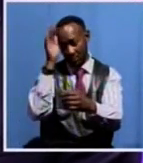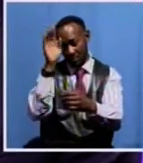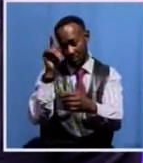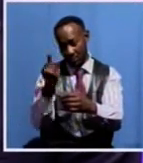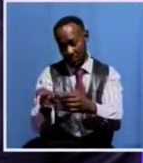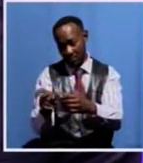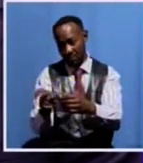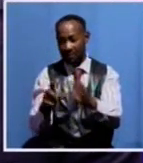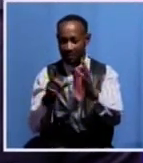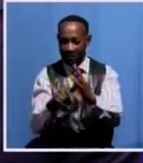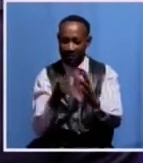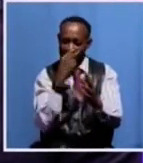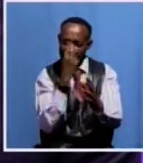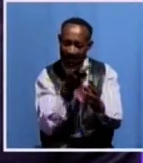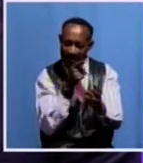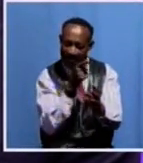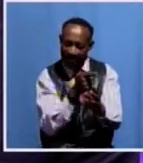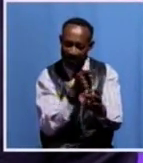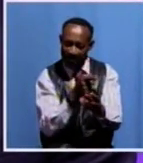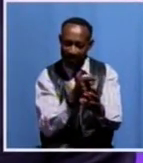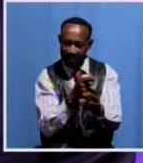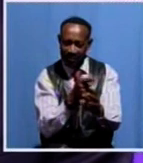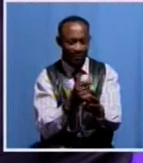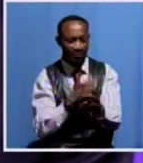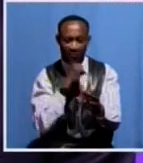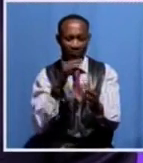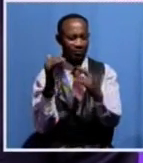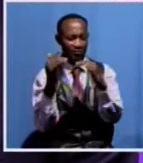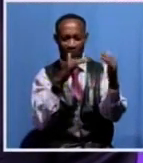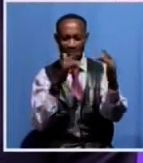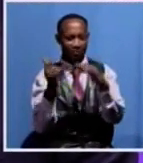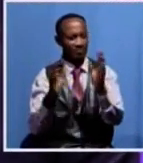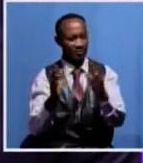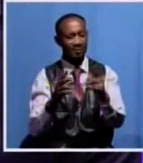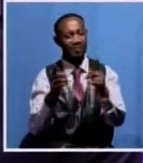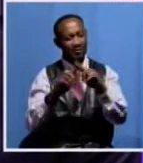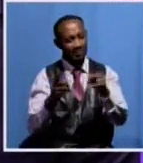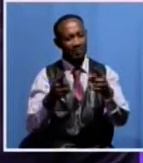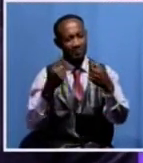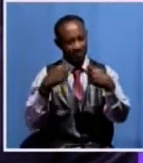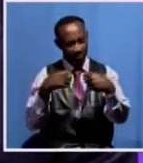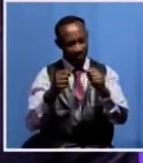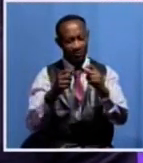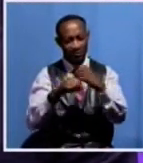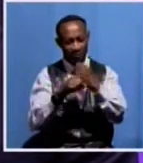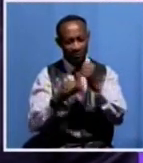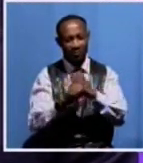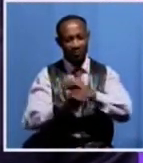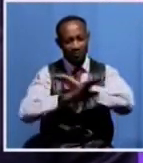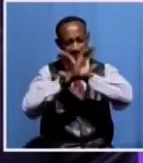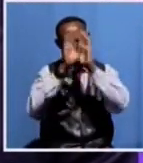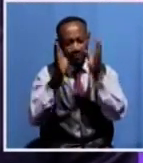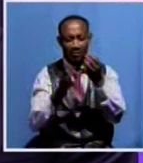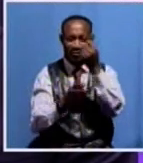didn't get a sense that we were fighting. I got a sense that we were listening and talking to each other and trying to understand the actual